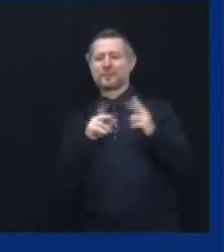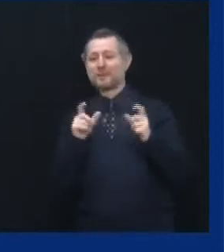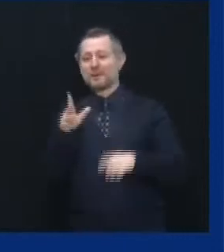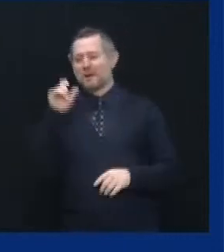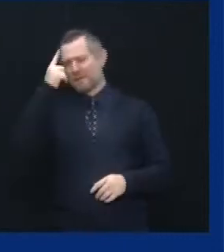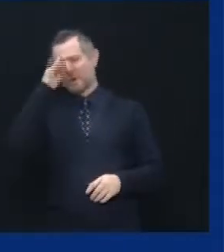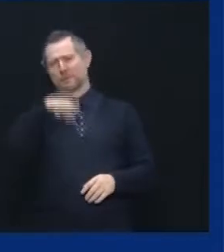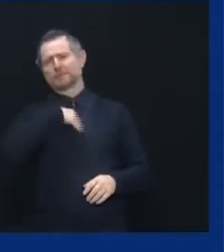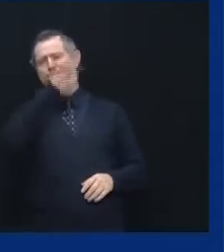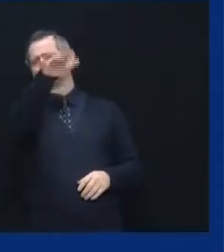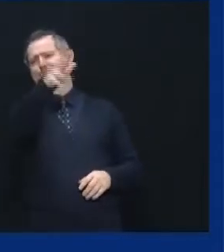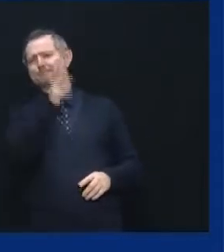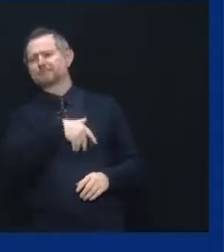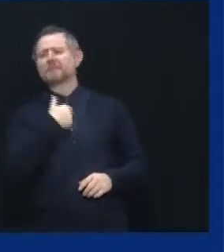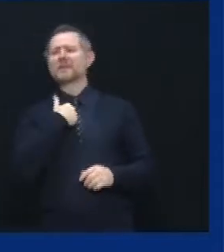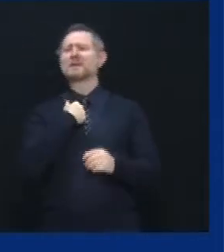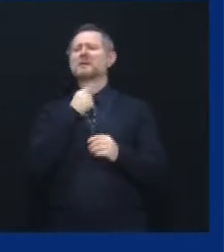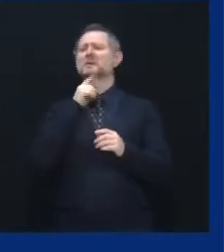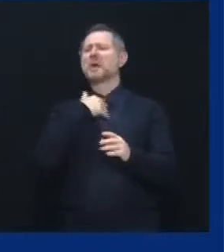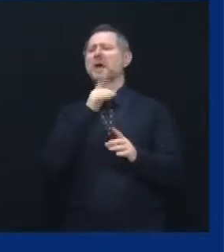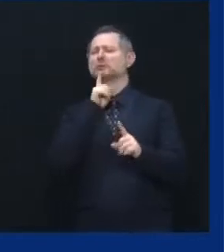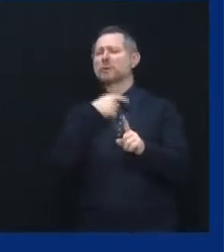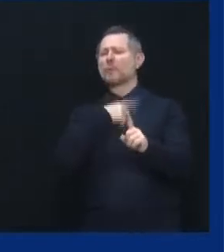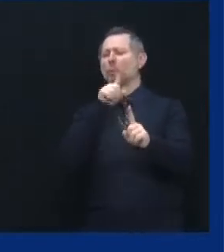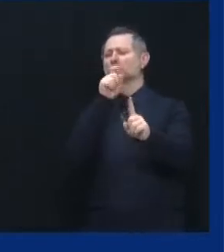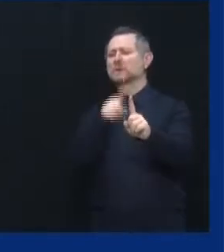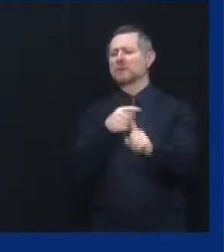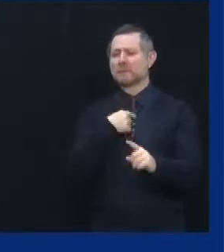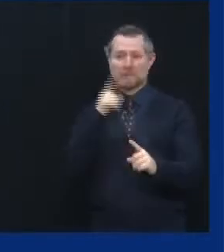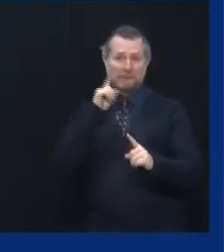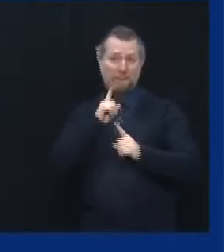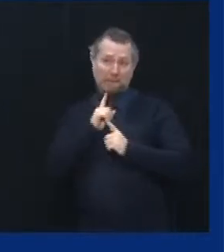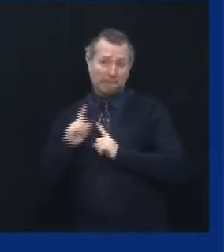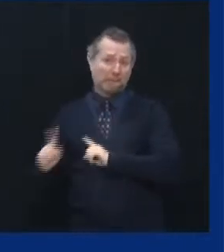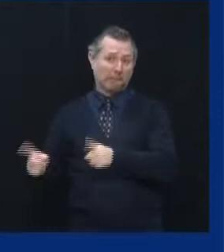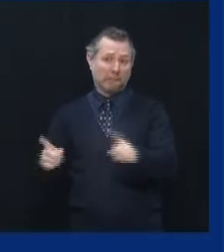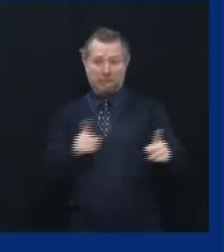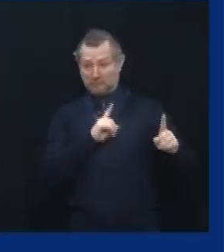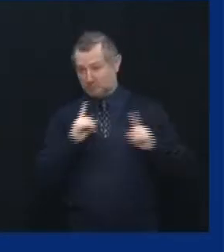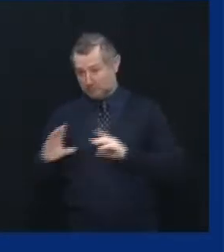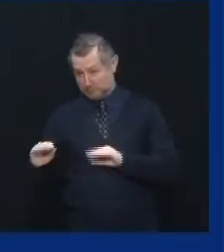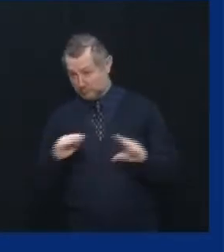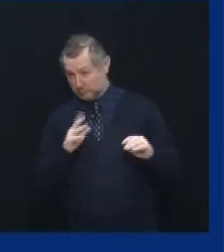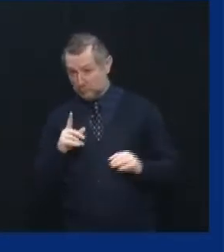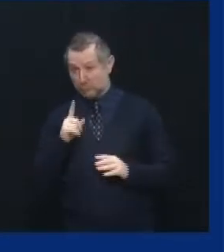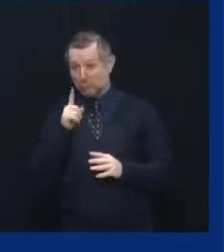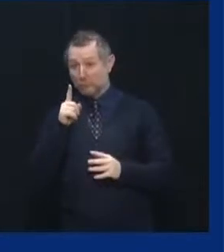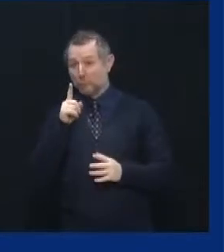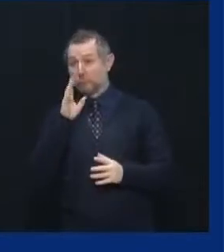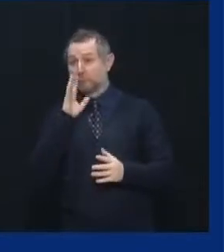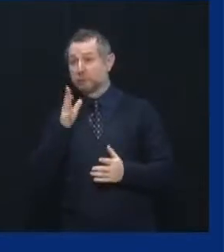actually have some real questions. So there are reports that you are going to include in your state of the state,